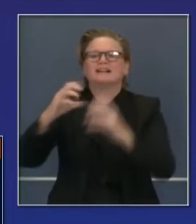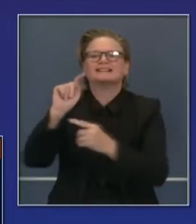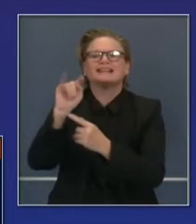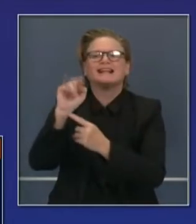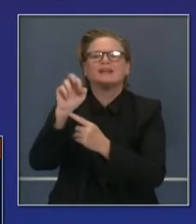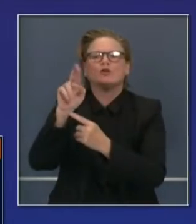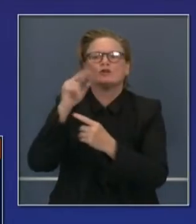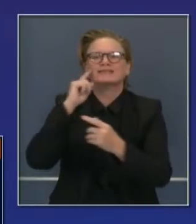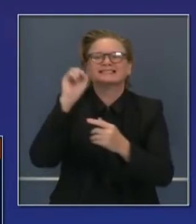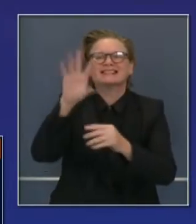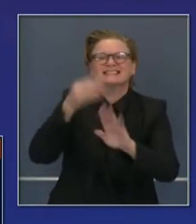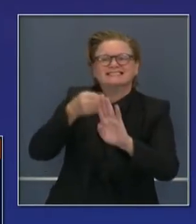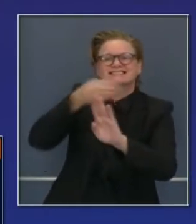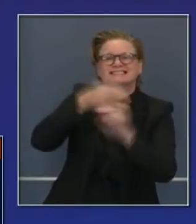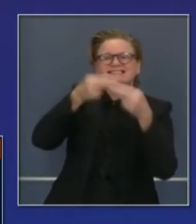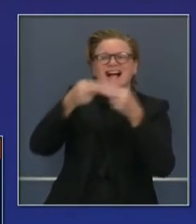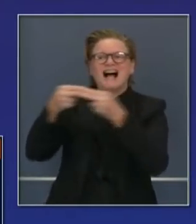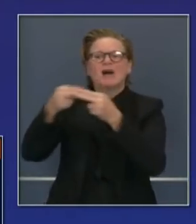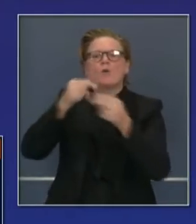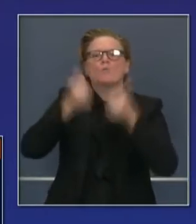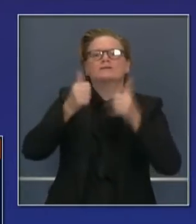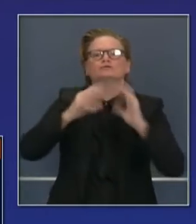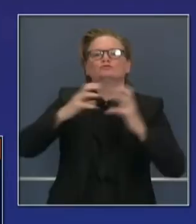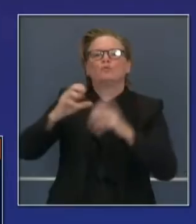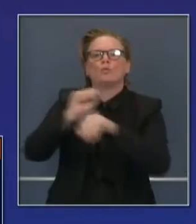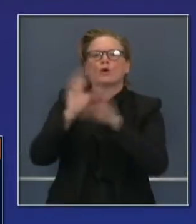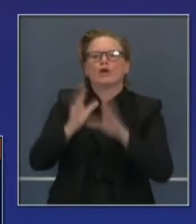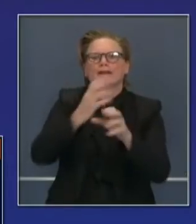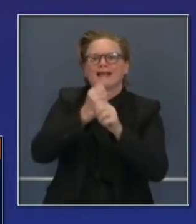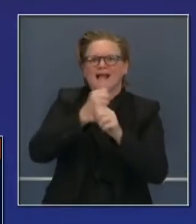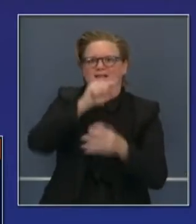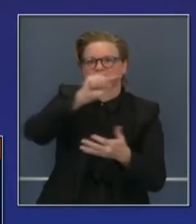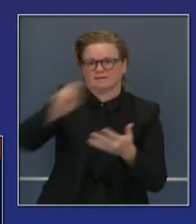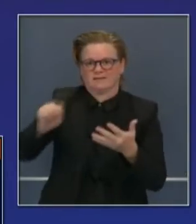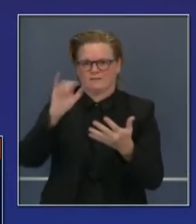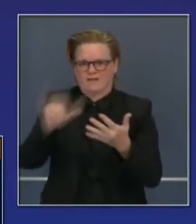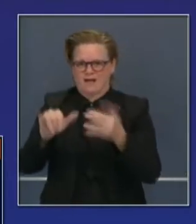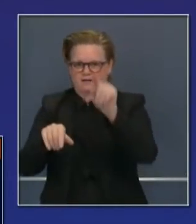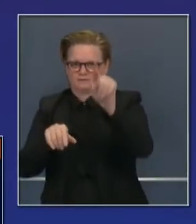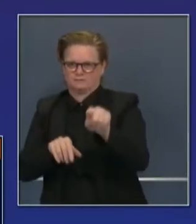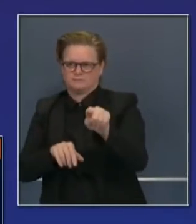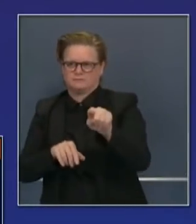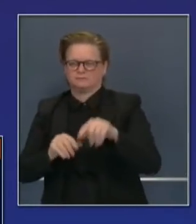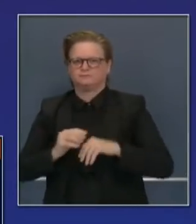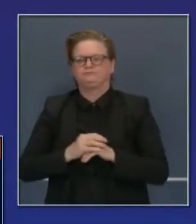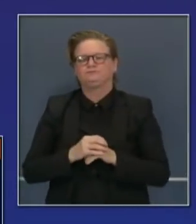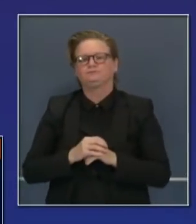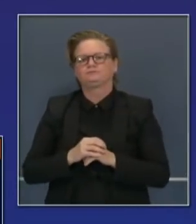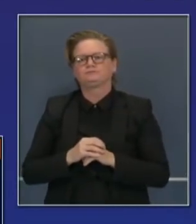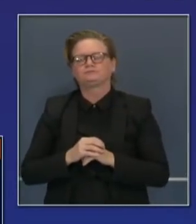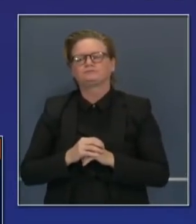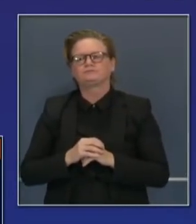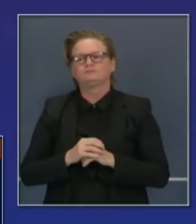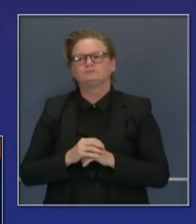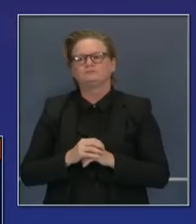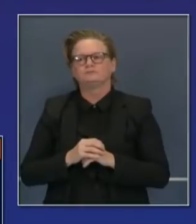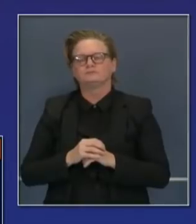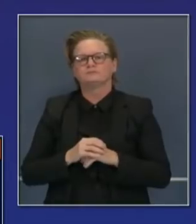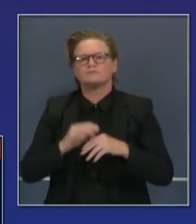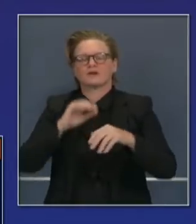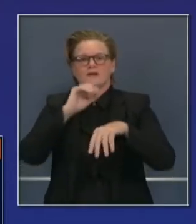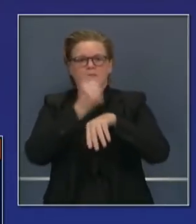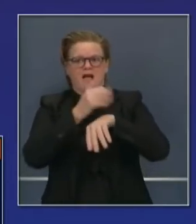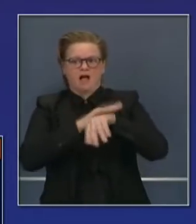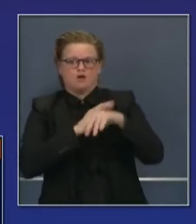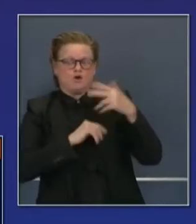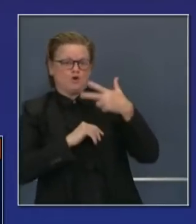Pfizer. So tomorrow, the orders actually go in. They go in based on these tiers, based on these regional numbers, based upon